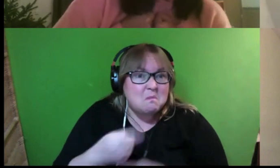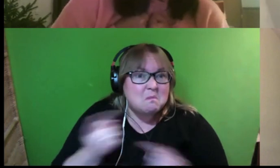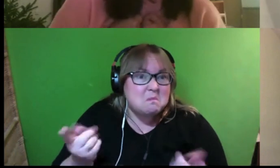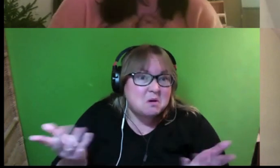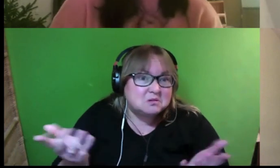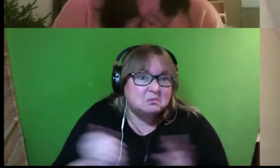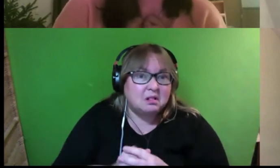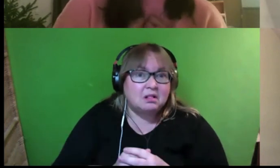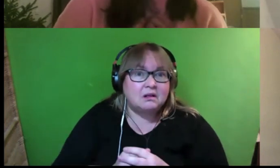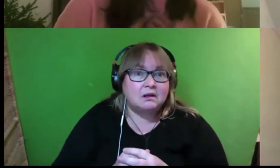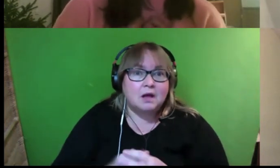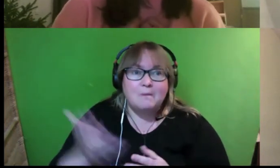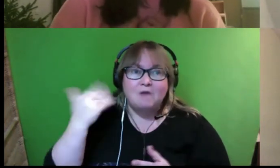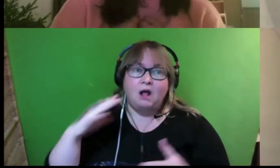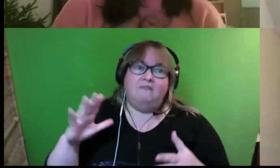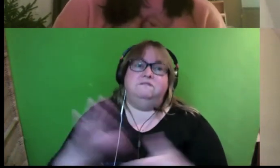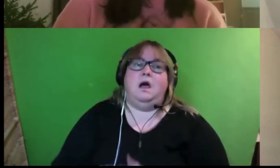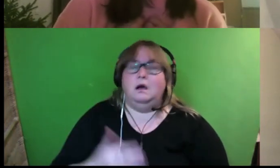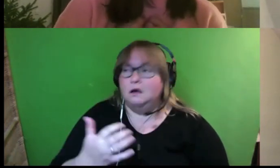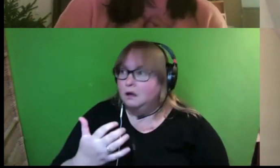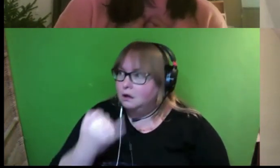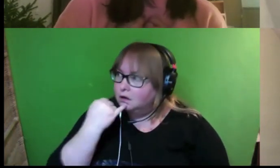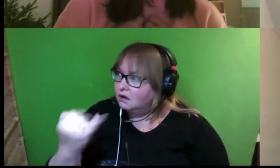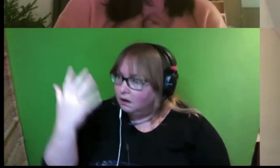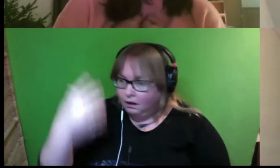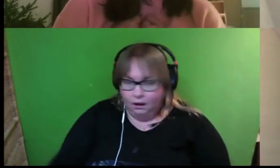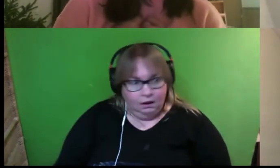Before it was like, fuck, the only way to